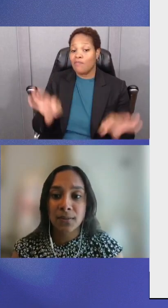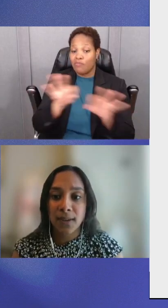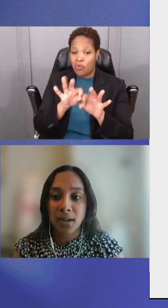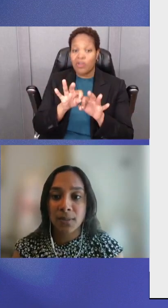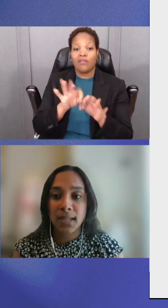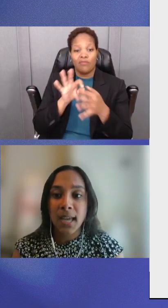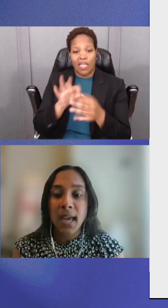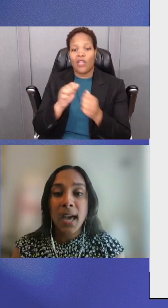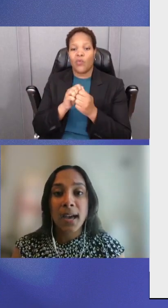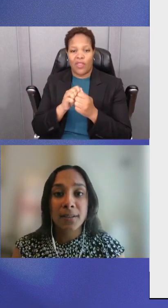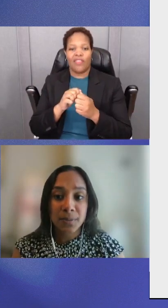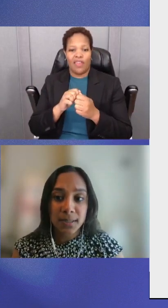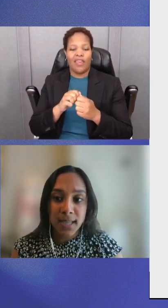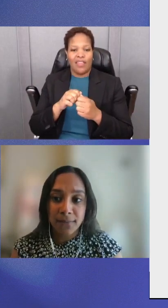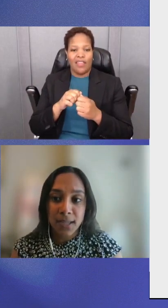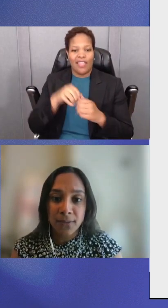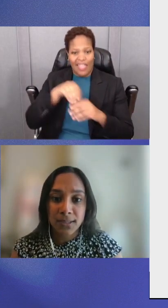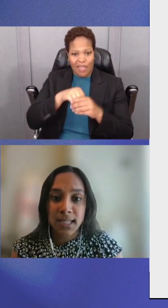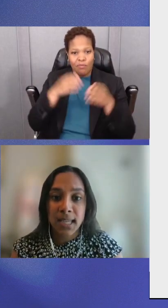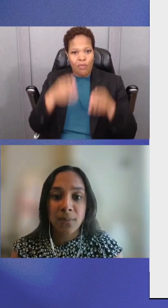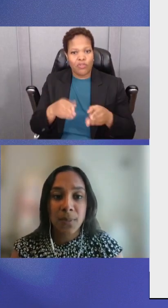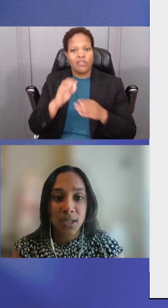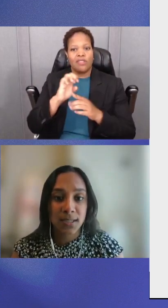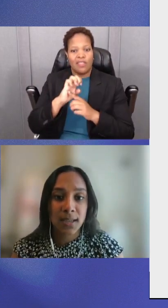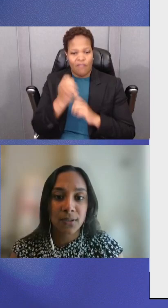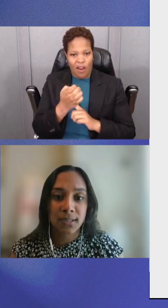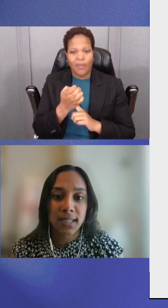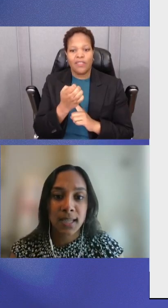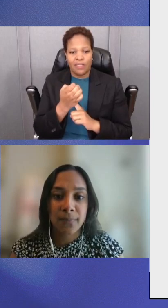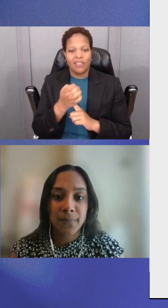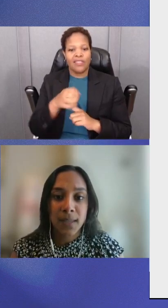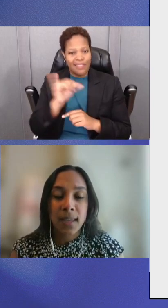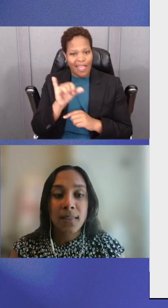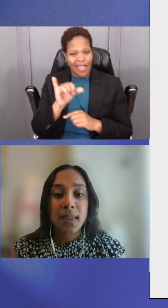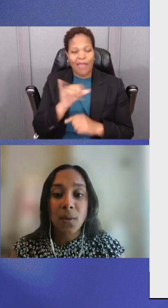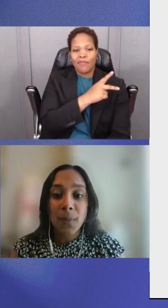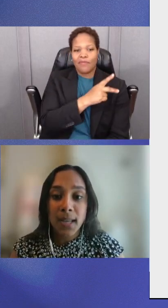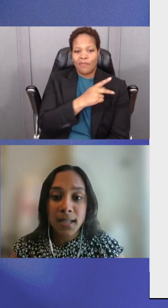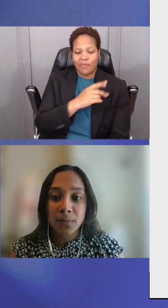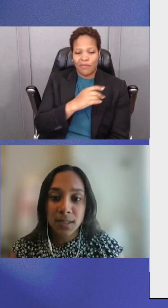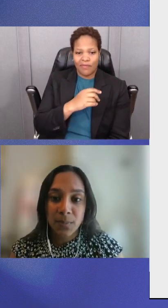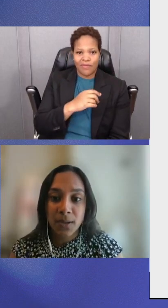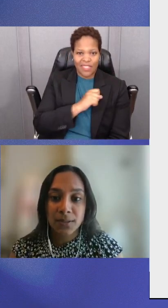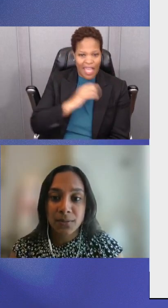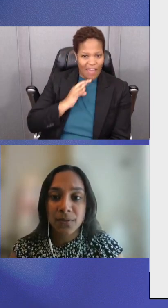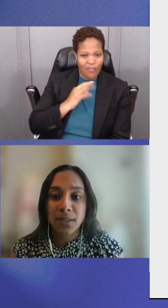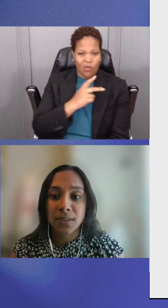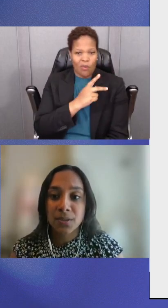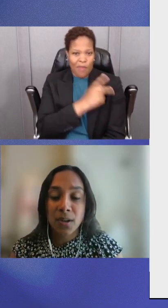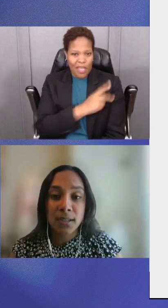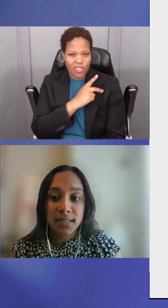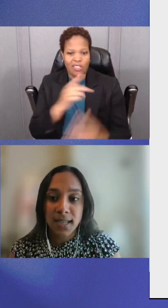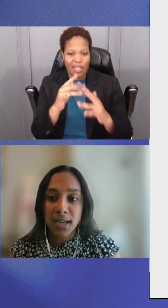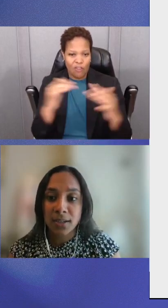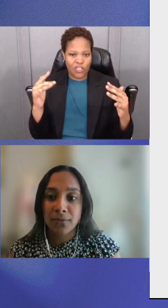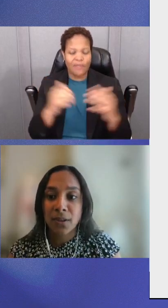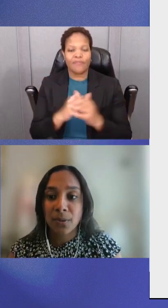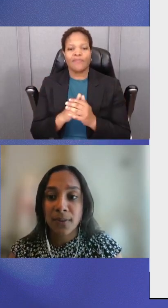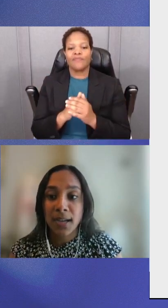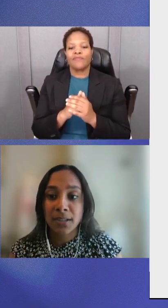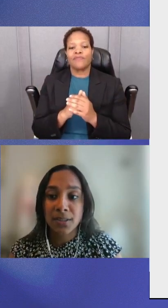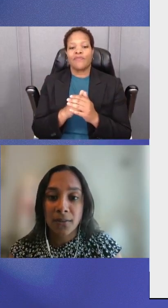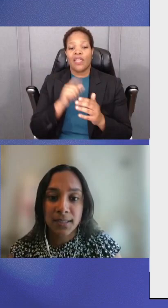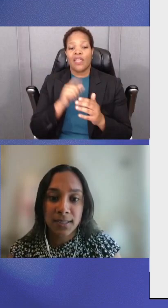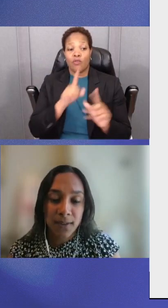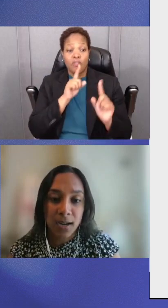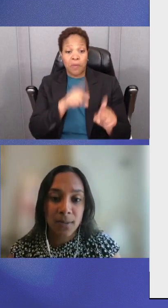physical environment, as were staff diversity and patient diversity. The open-ended response revealed a strong desire for a